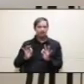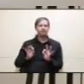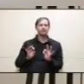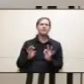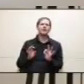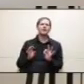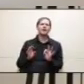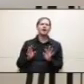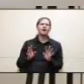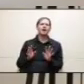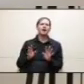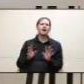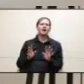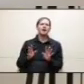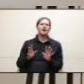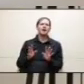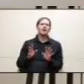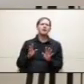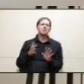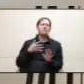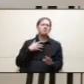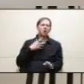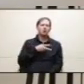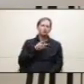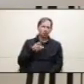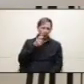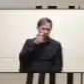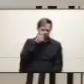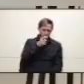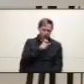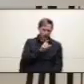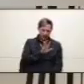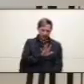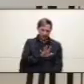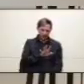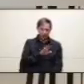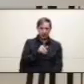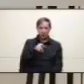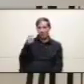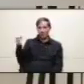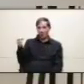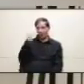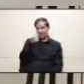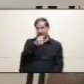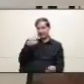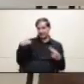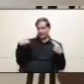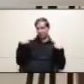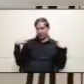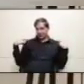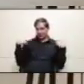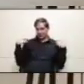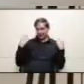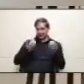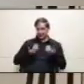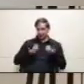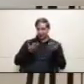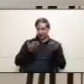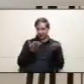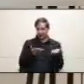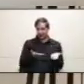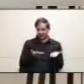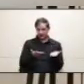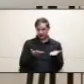Ultimately, and I also want to check, when you appointed the security service provider, it's largely there in the